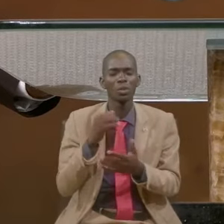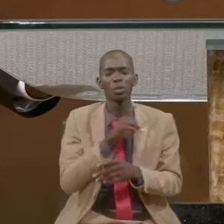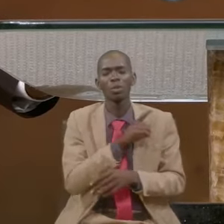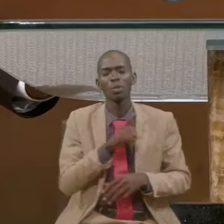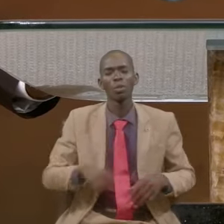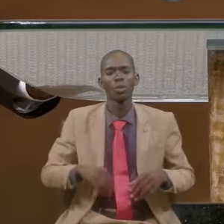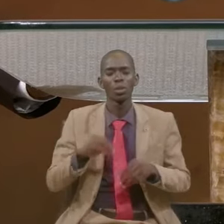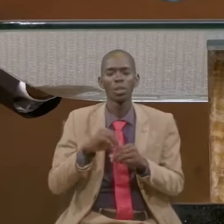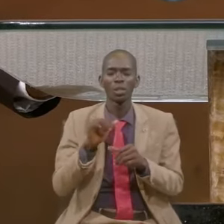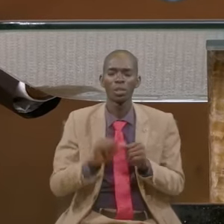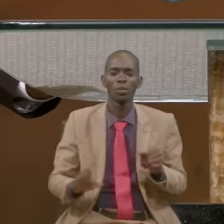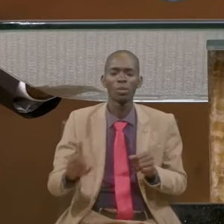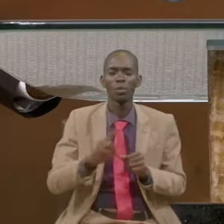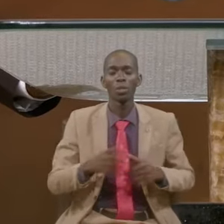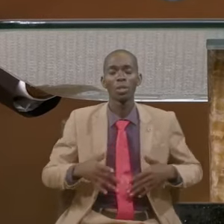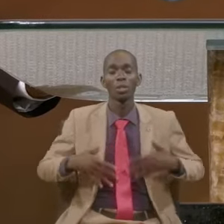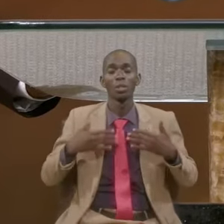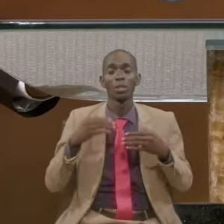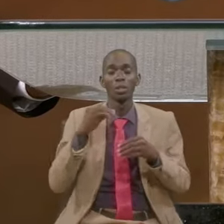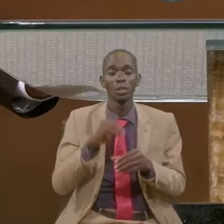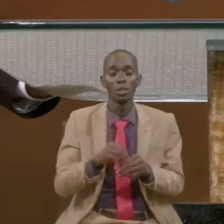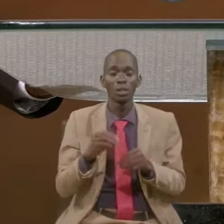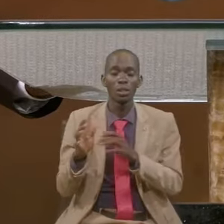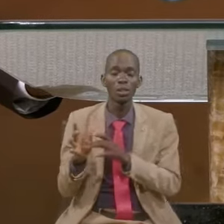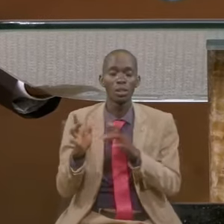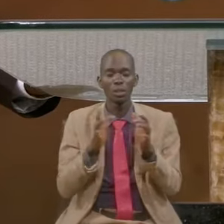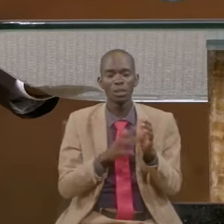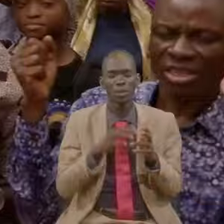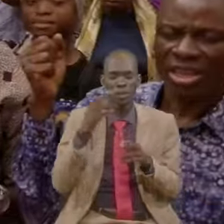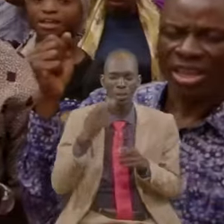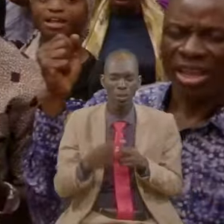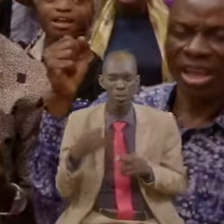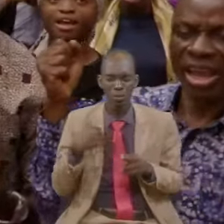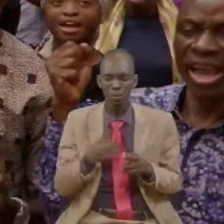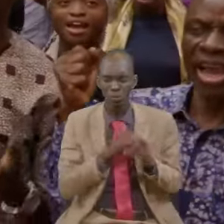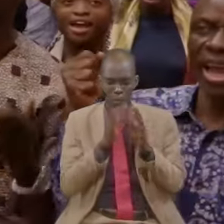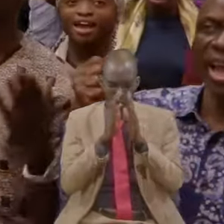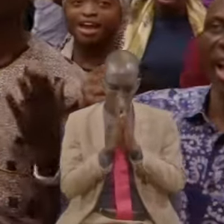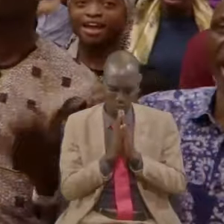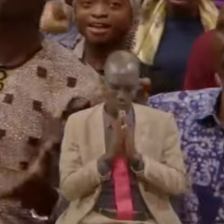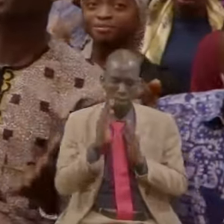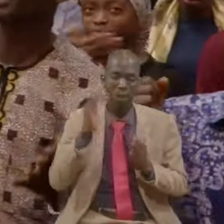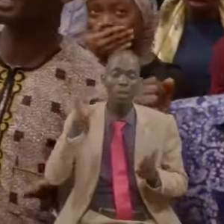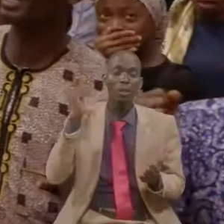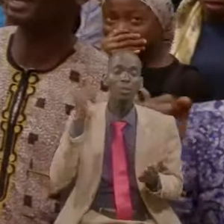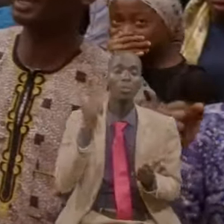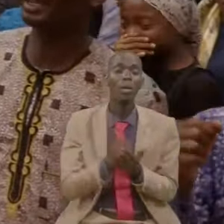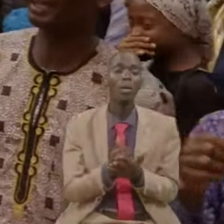life. In Jesus' name we pray.